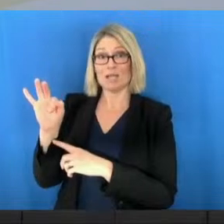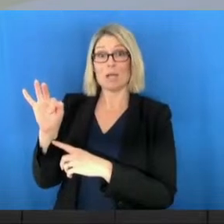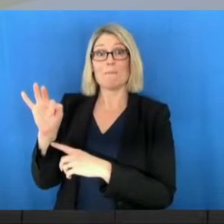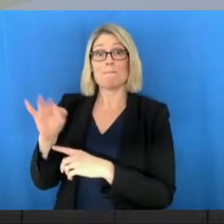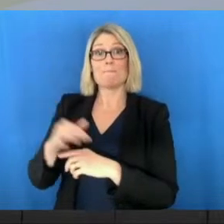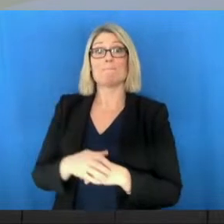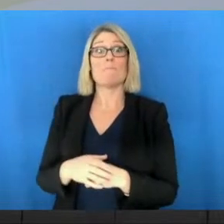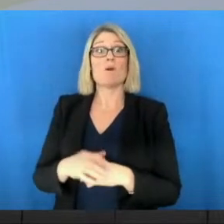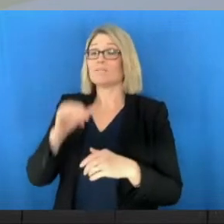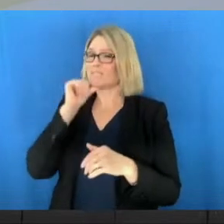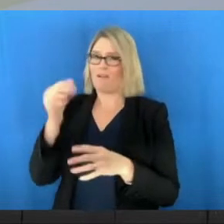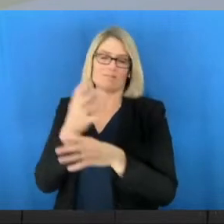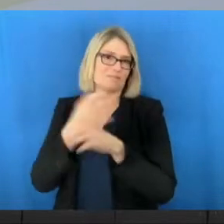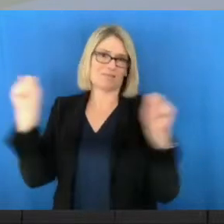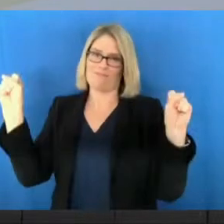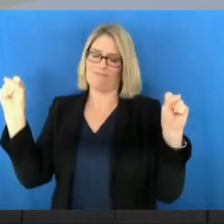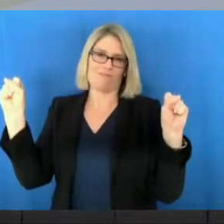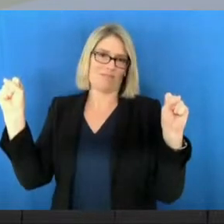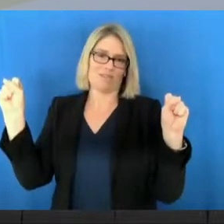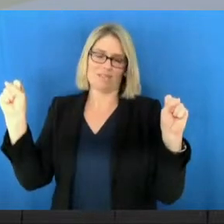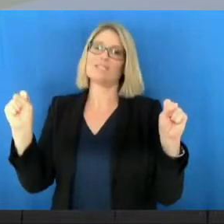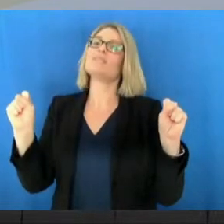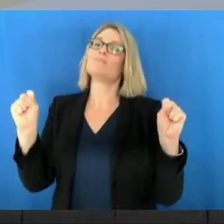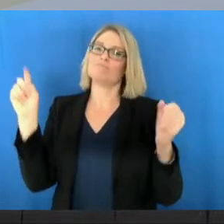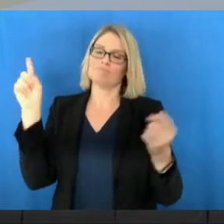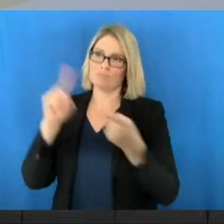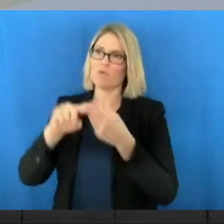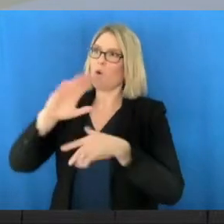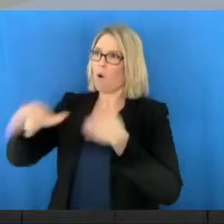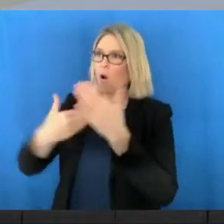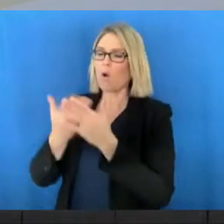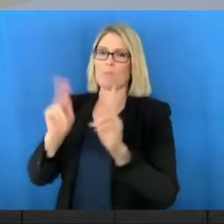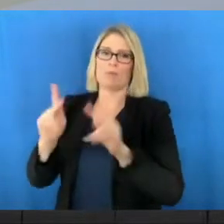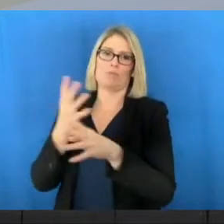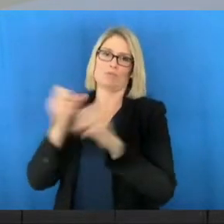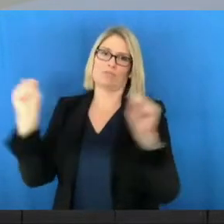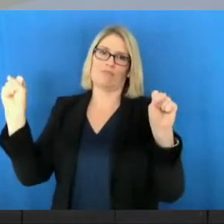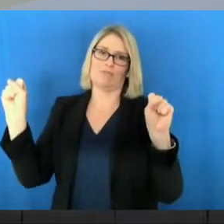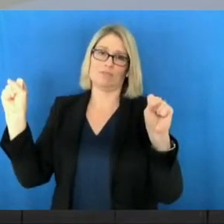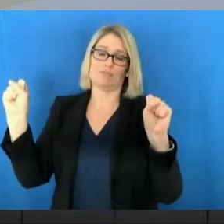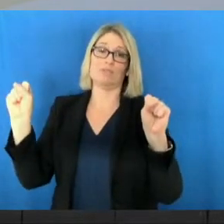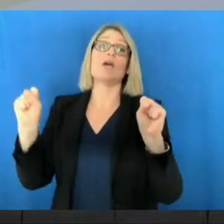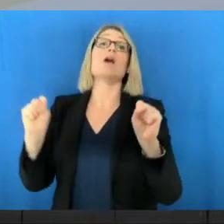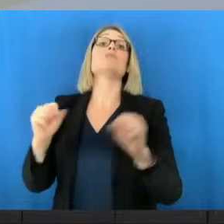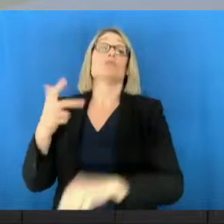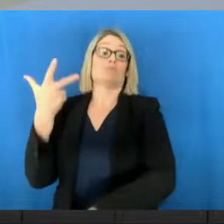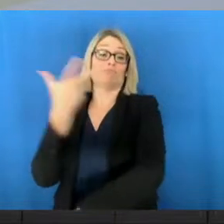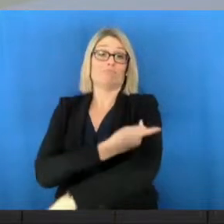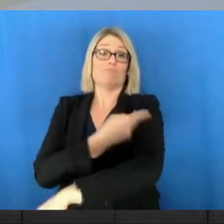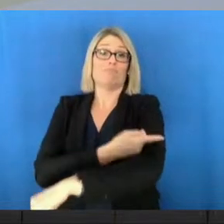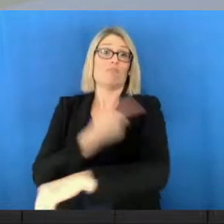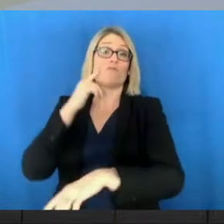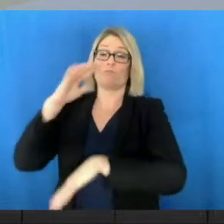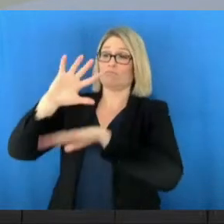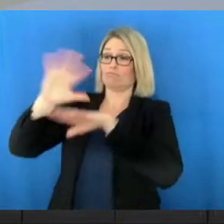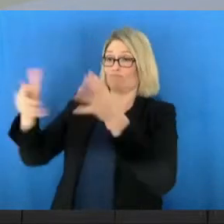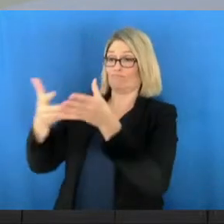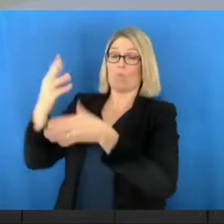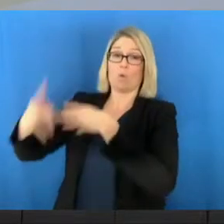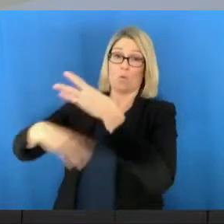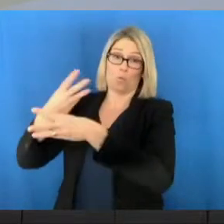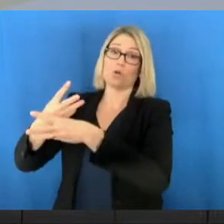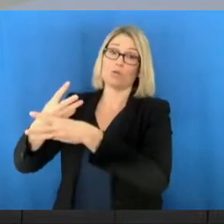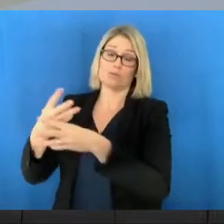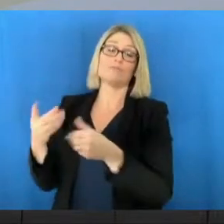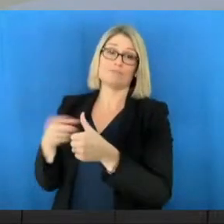until everyone is safe, highlighting the importance of COVID-19 immunization worldwide. In our